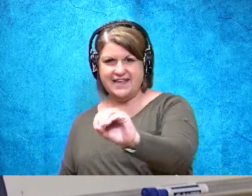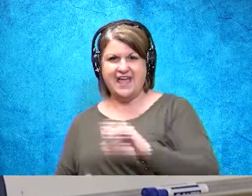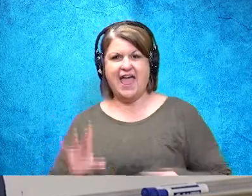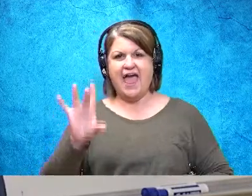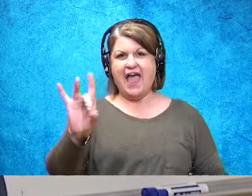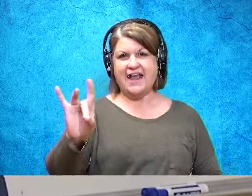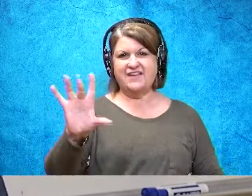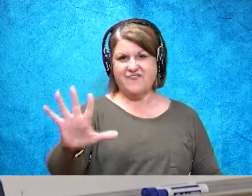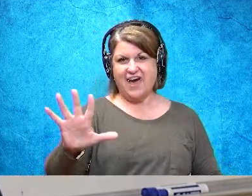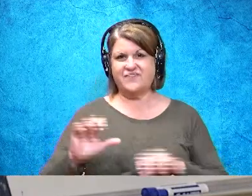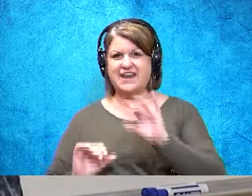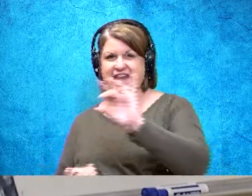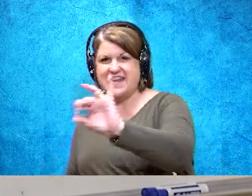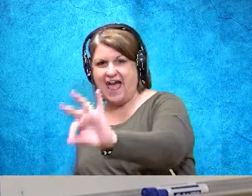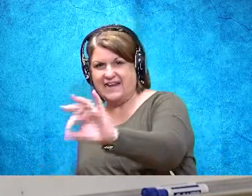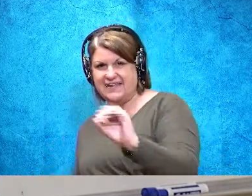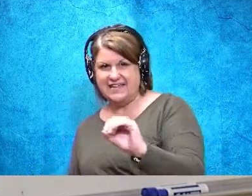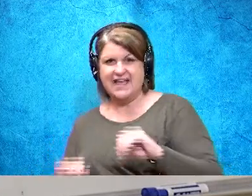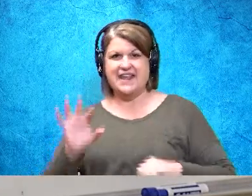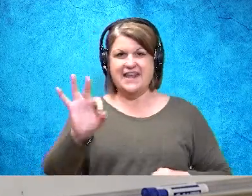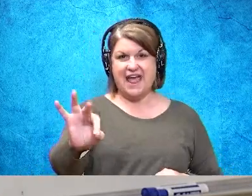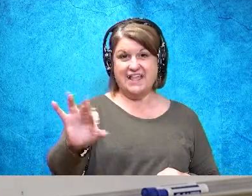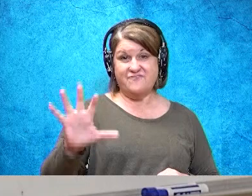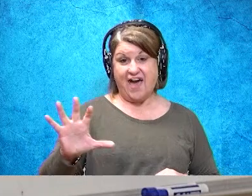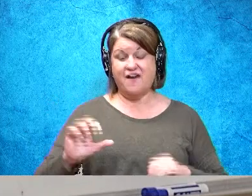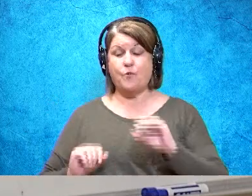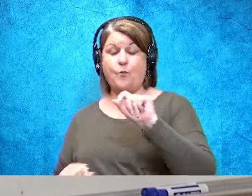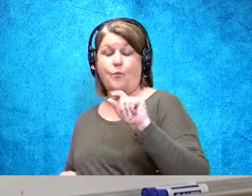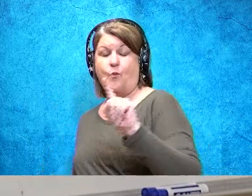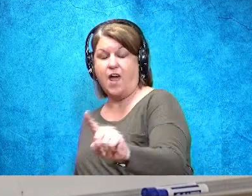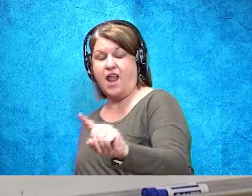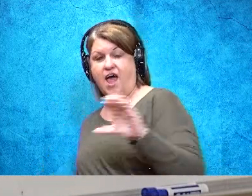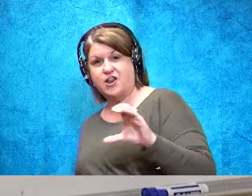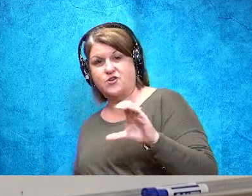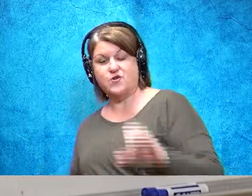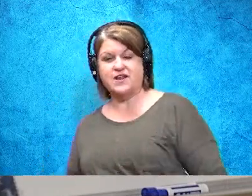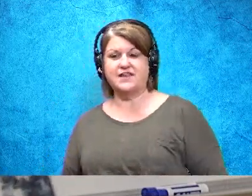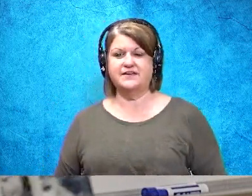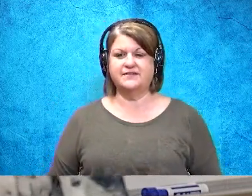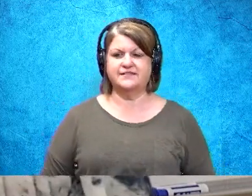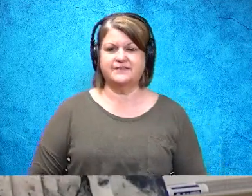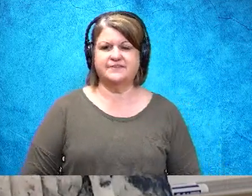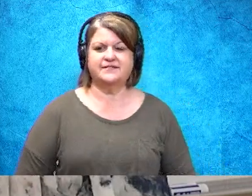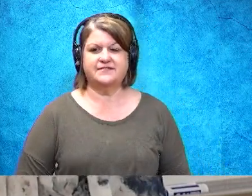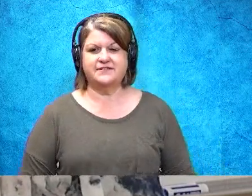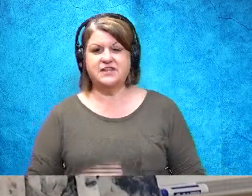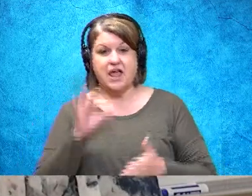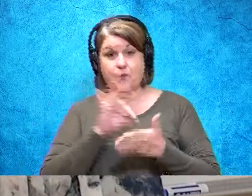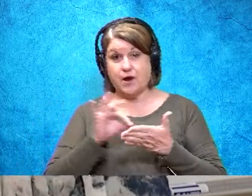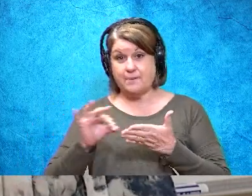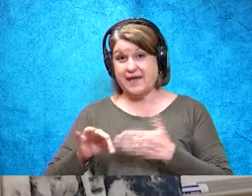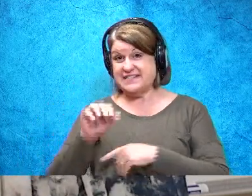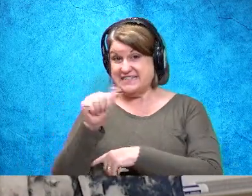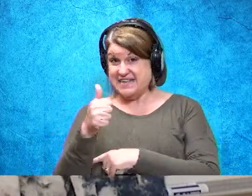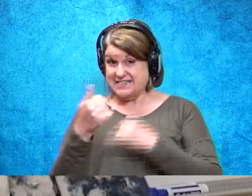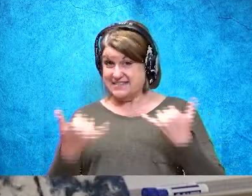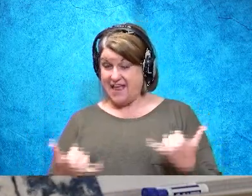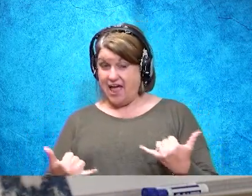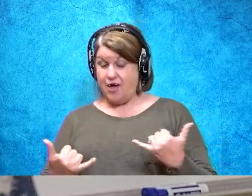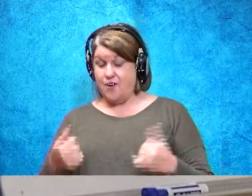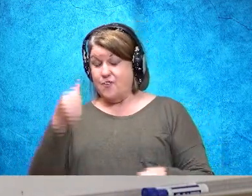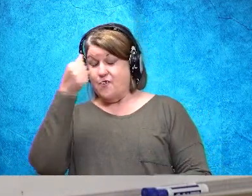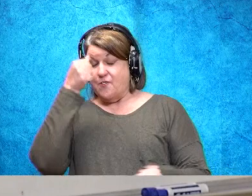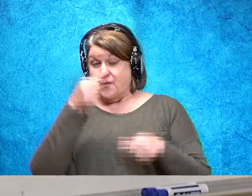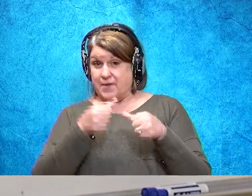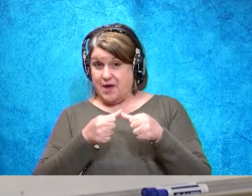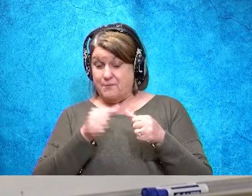80, 85, 90, 95, 100. Okay, we're going to count by tens now. And remember,